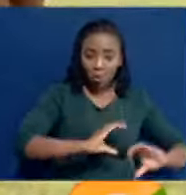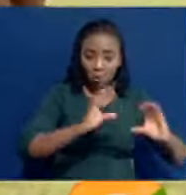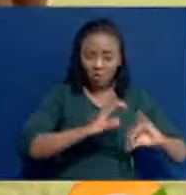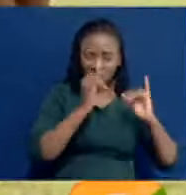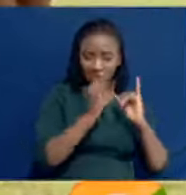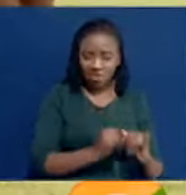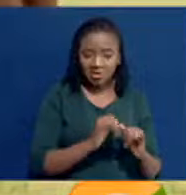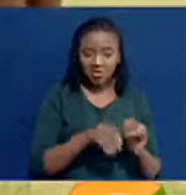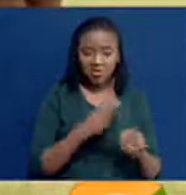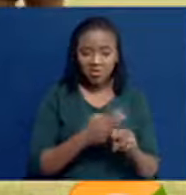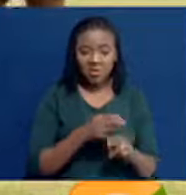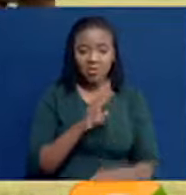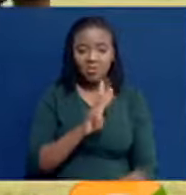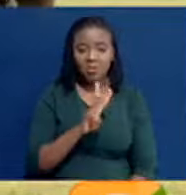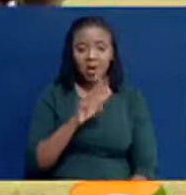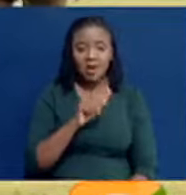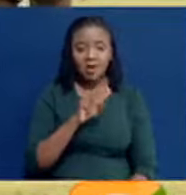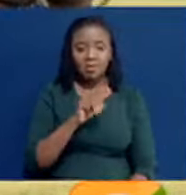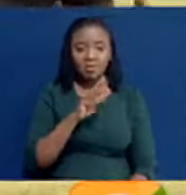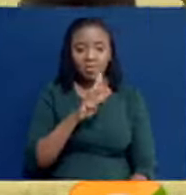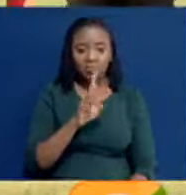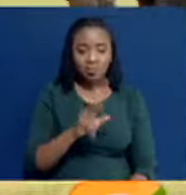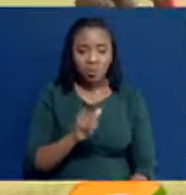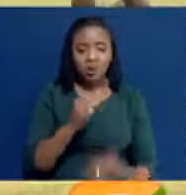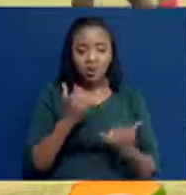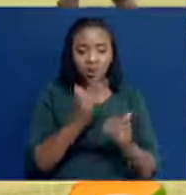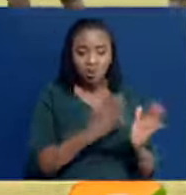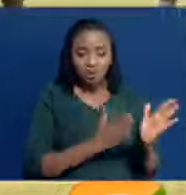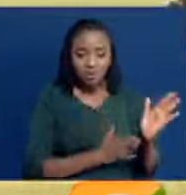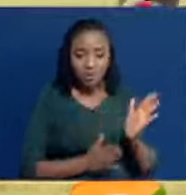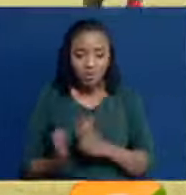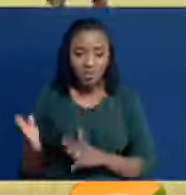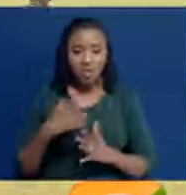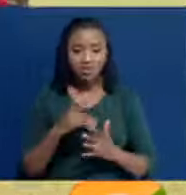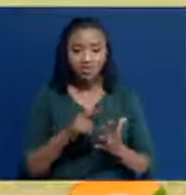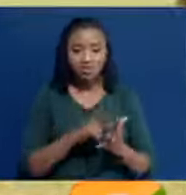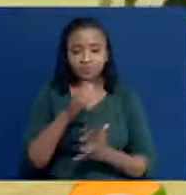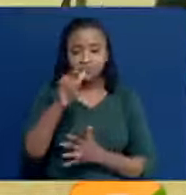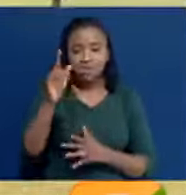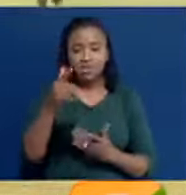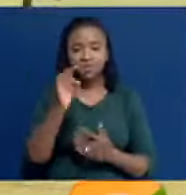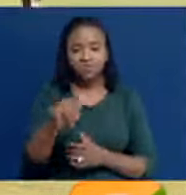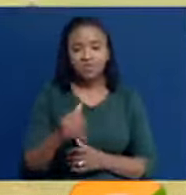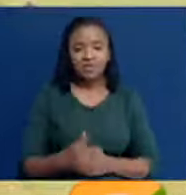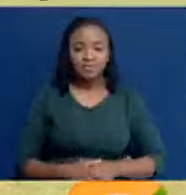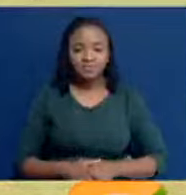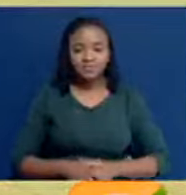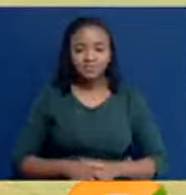will now embark on the Olympic Games preparations 1 year before the games in Paris.